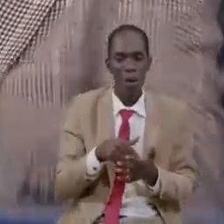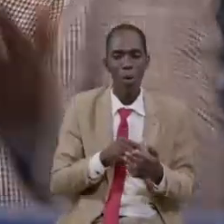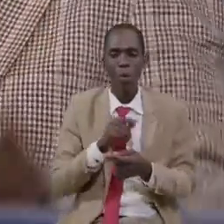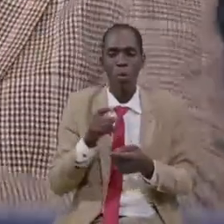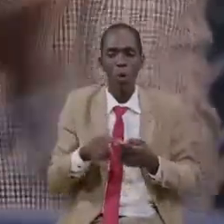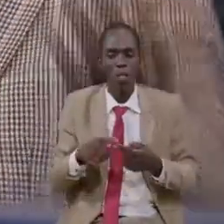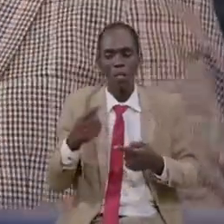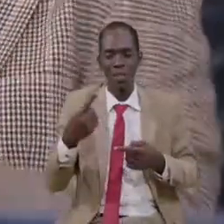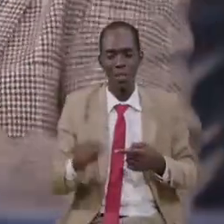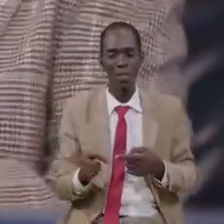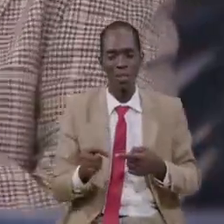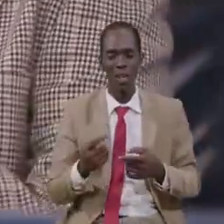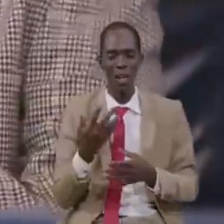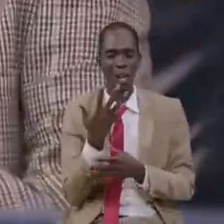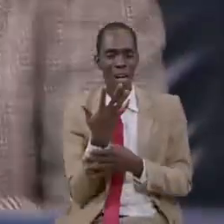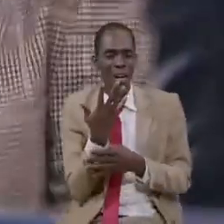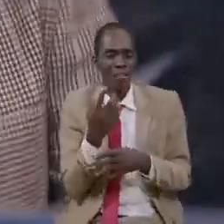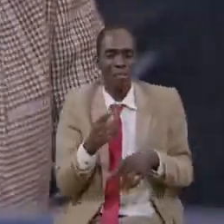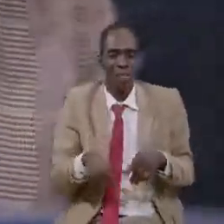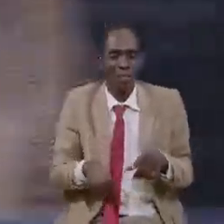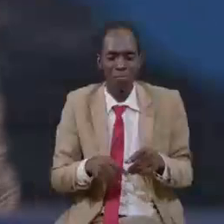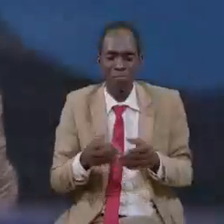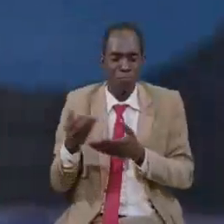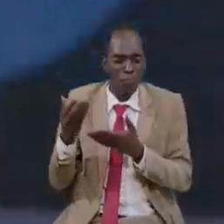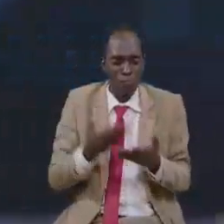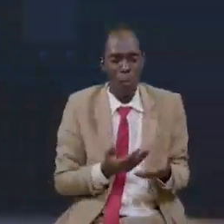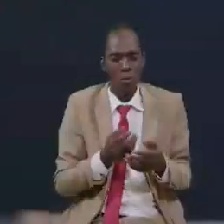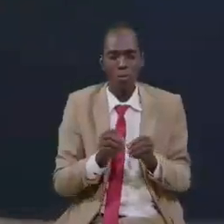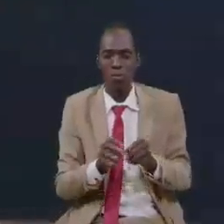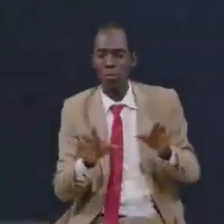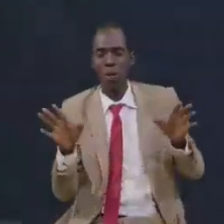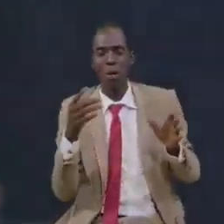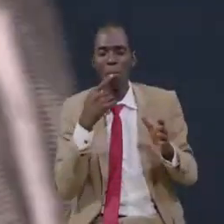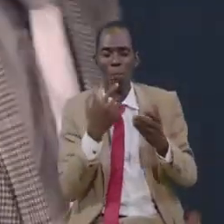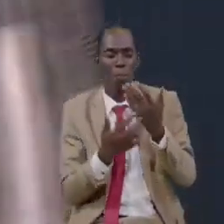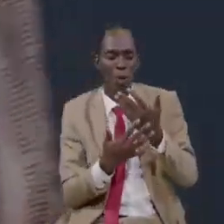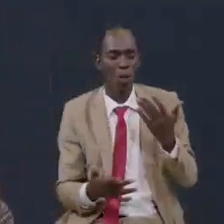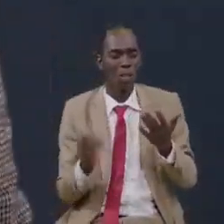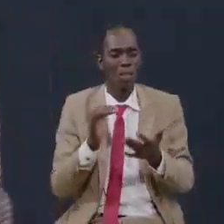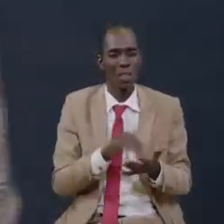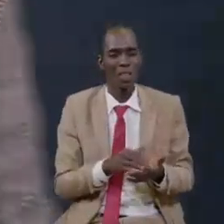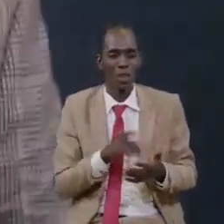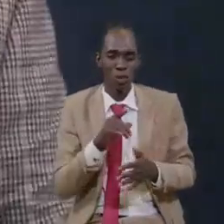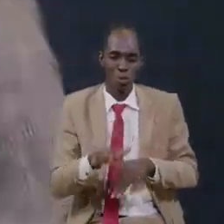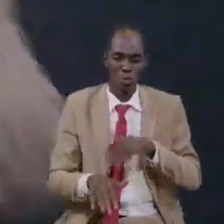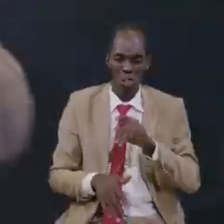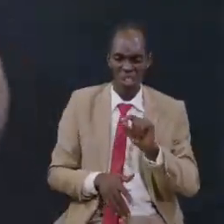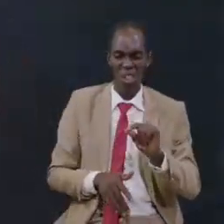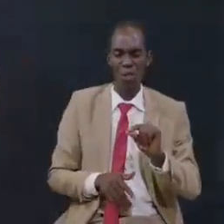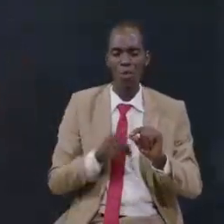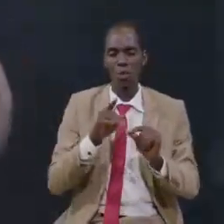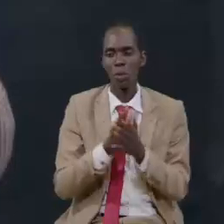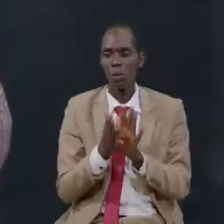cannot pump the blood everywhere, you walk a little, you're gone, you're tired. It's like you're